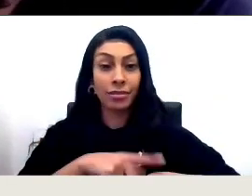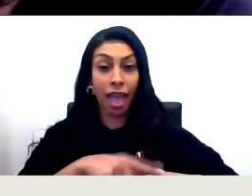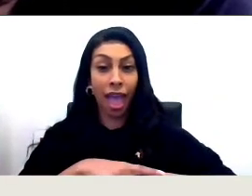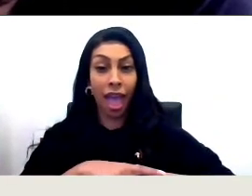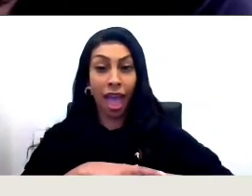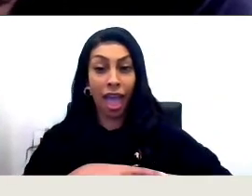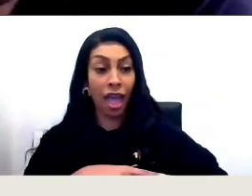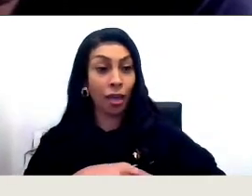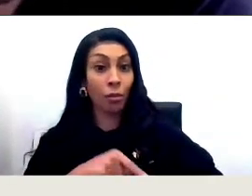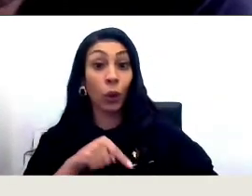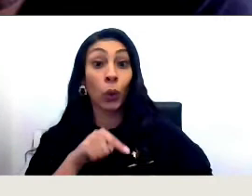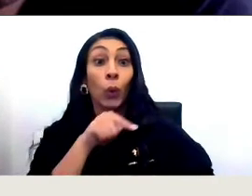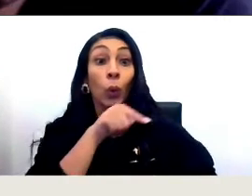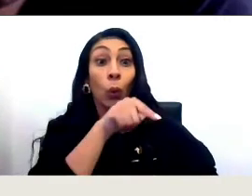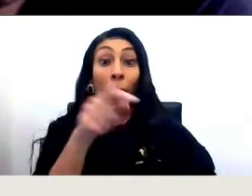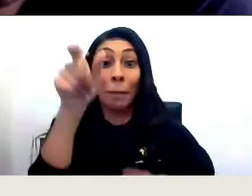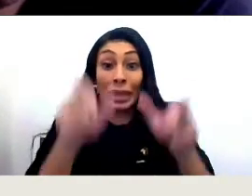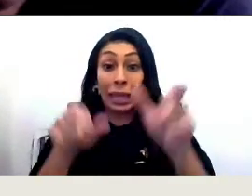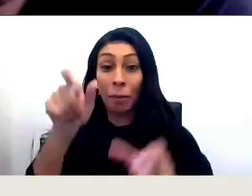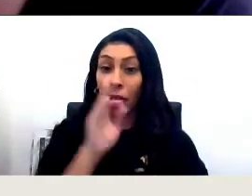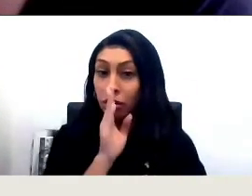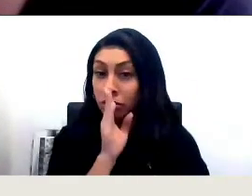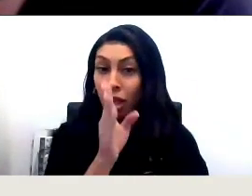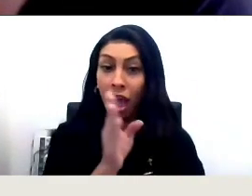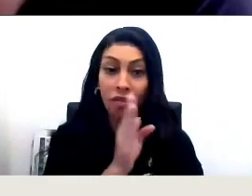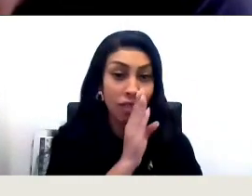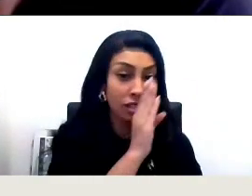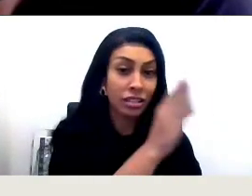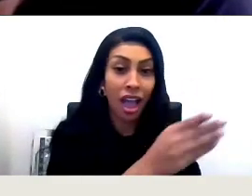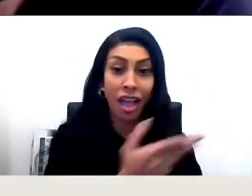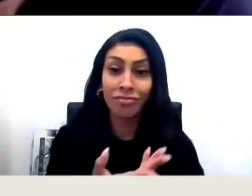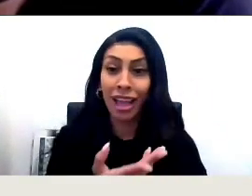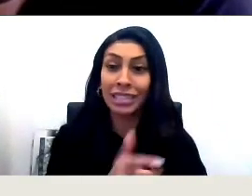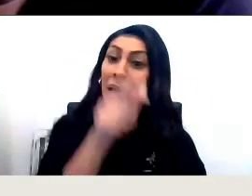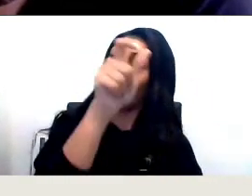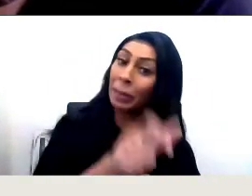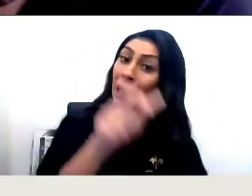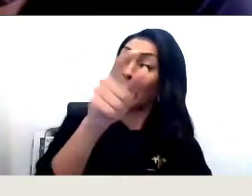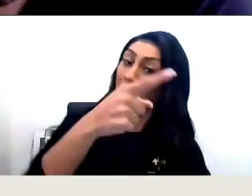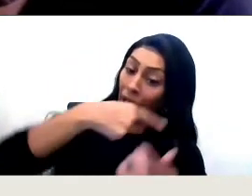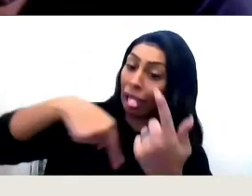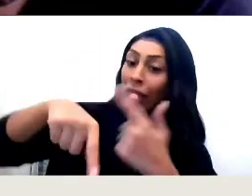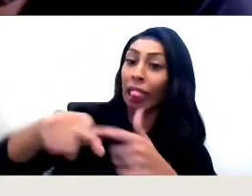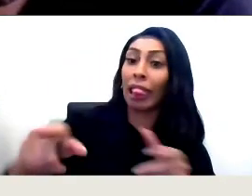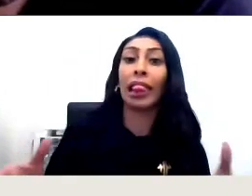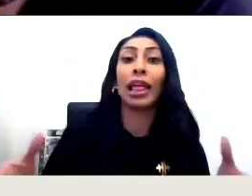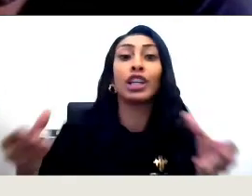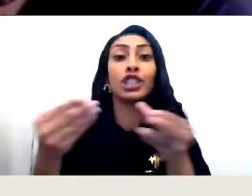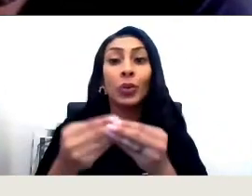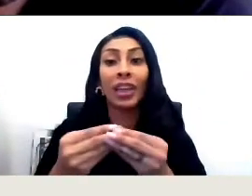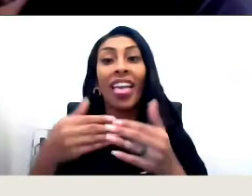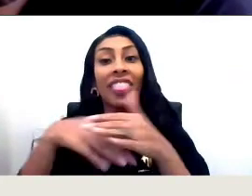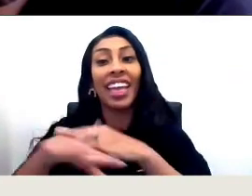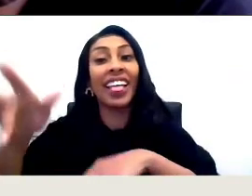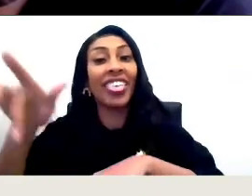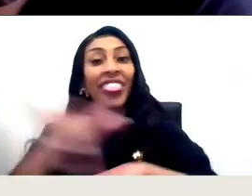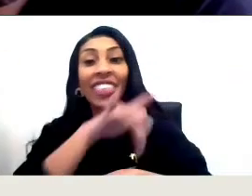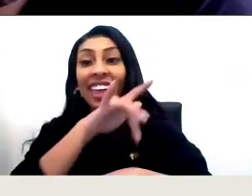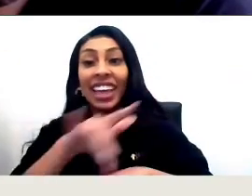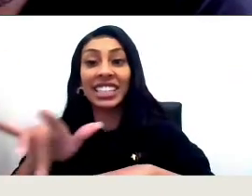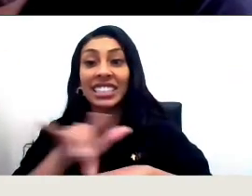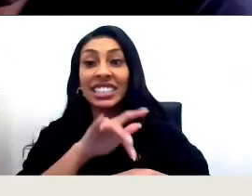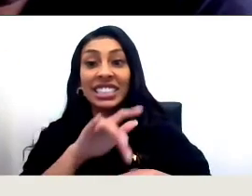play it to people directly. And the last time that people could be together in a theatre for